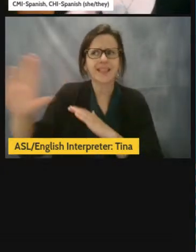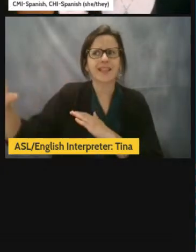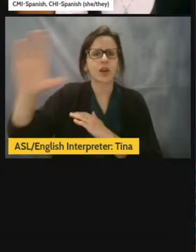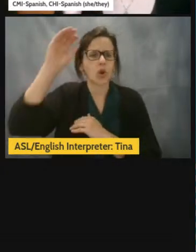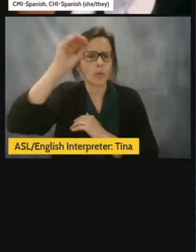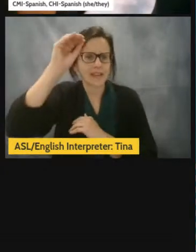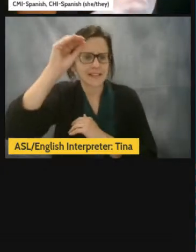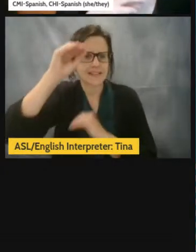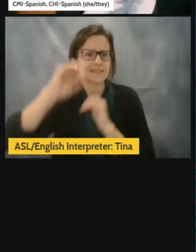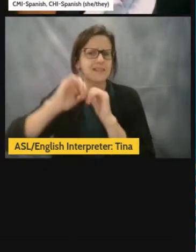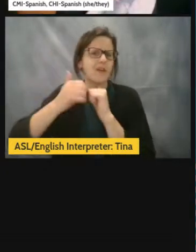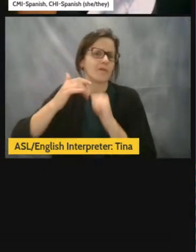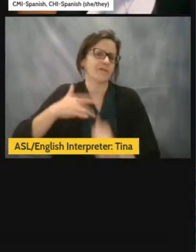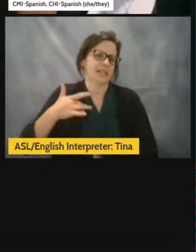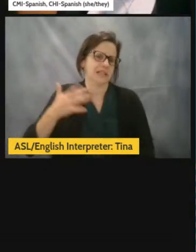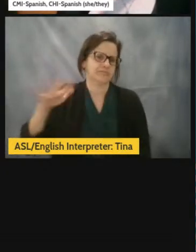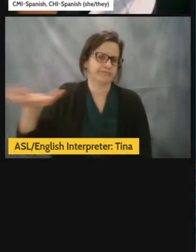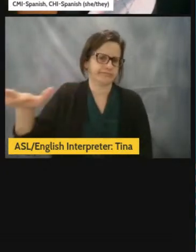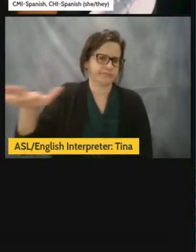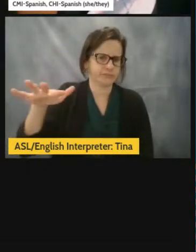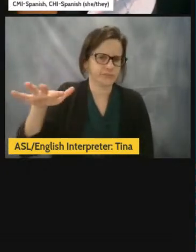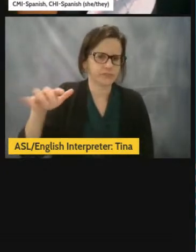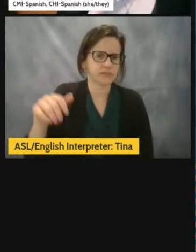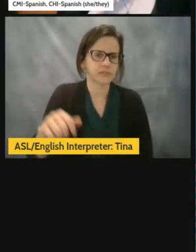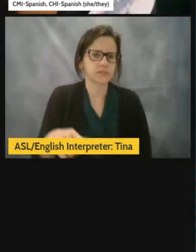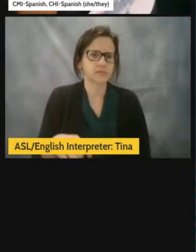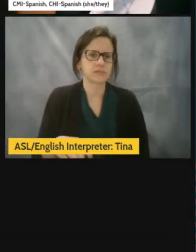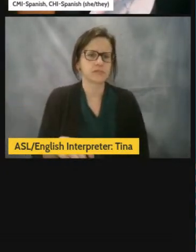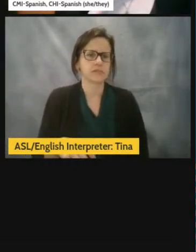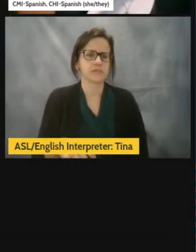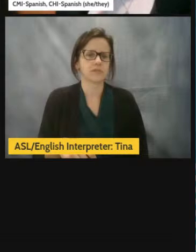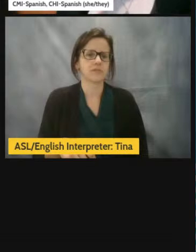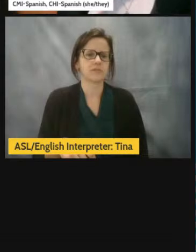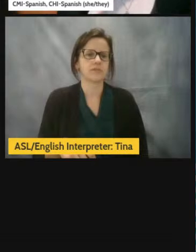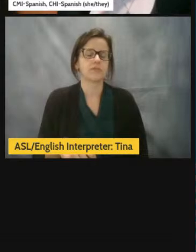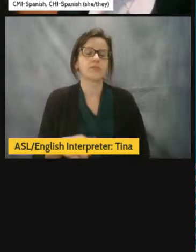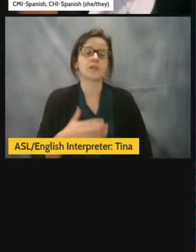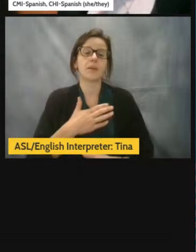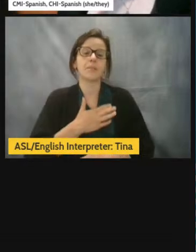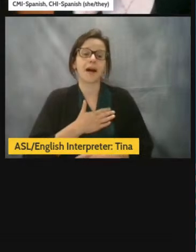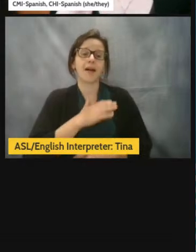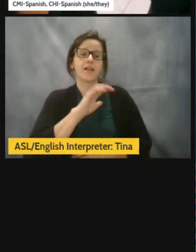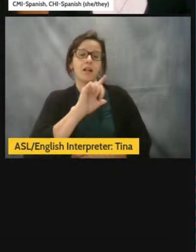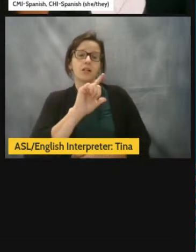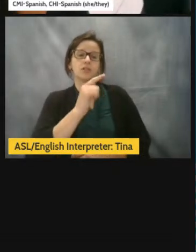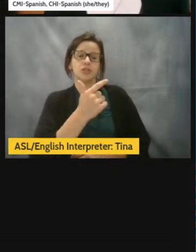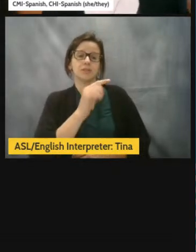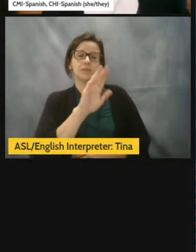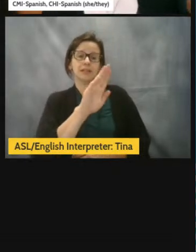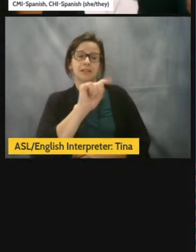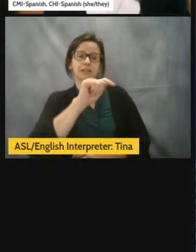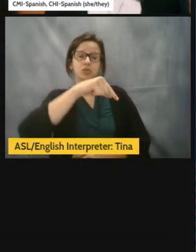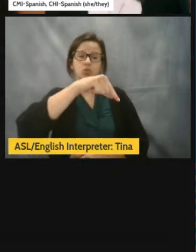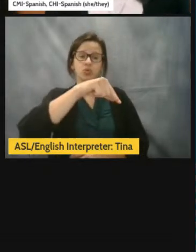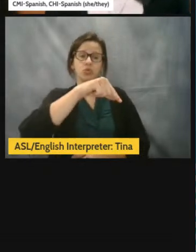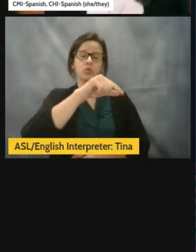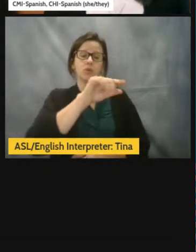this, which there are some excellent resources on my LGBTQIA resources page, which will be shared with you.